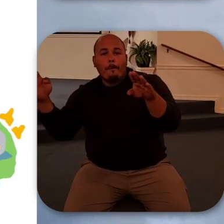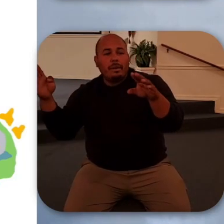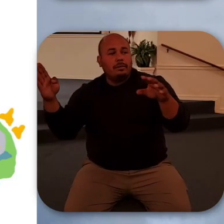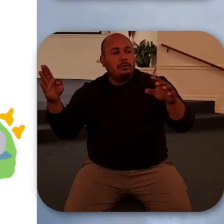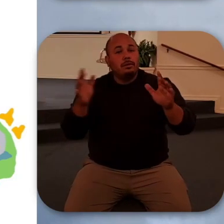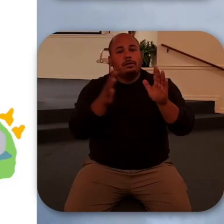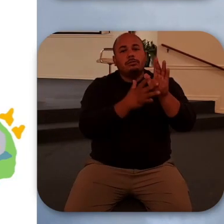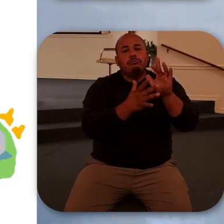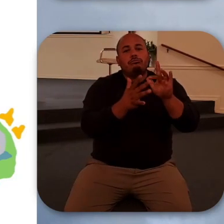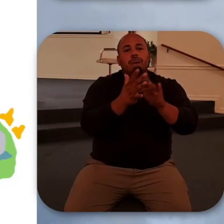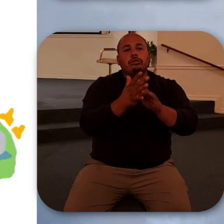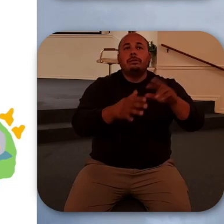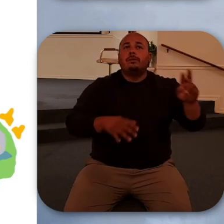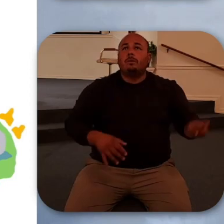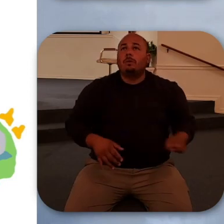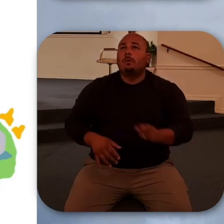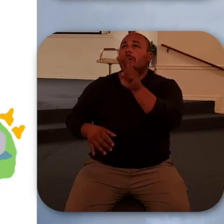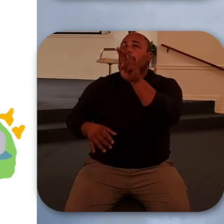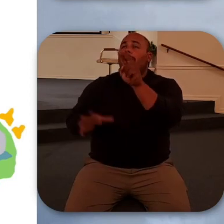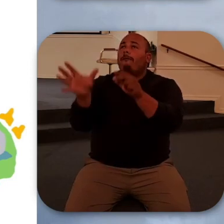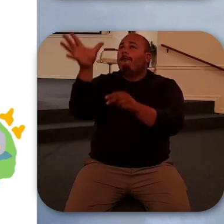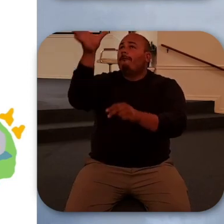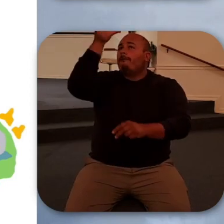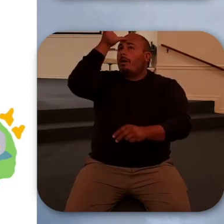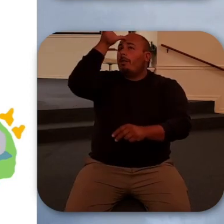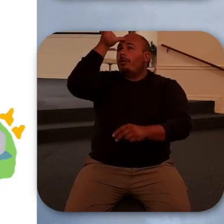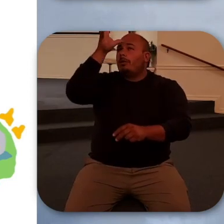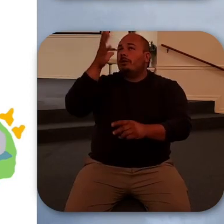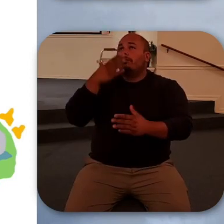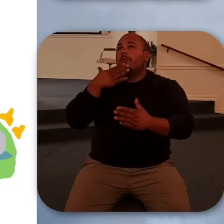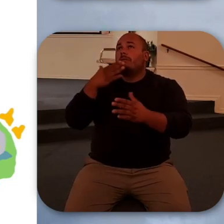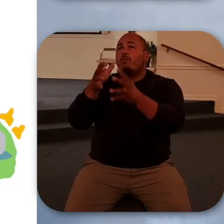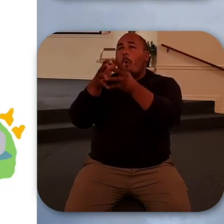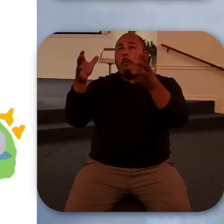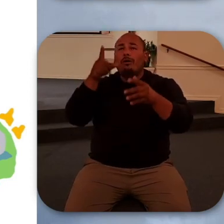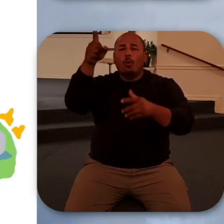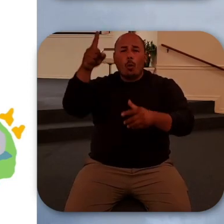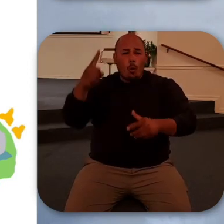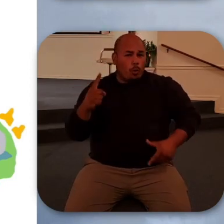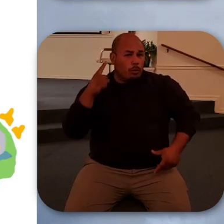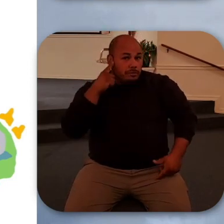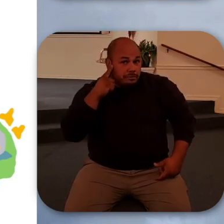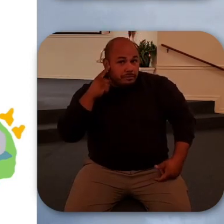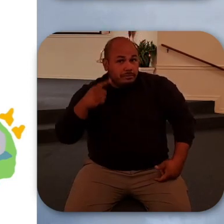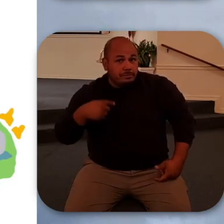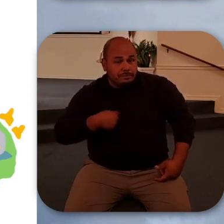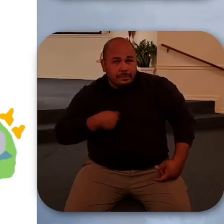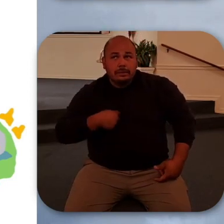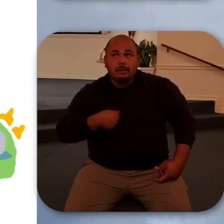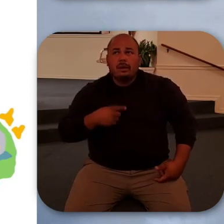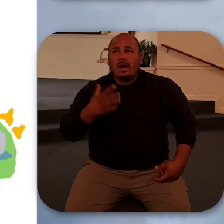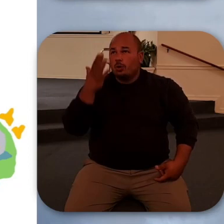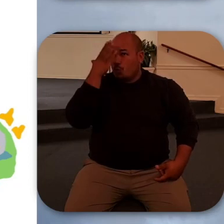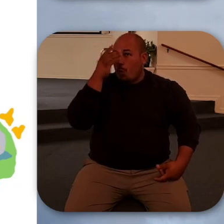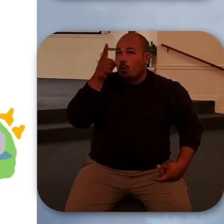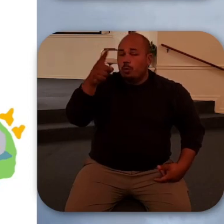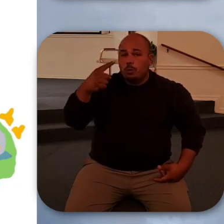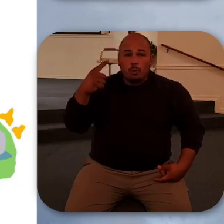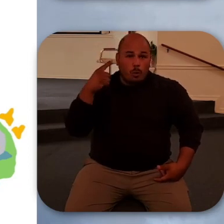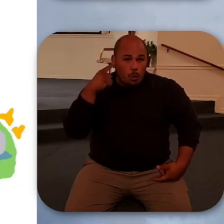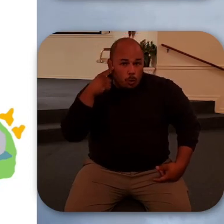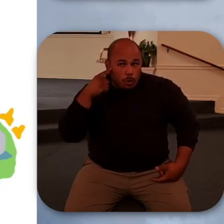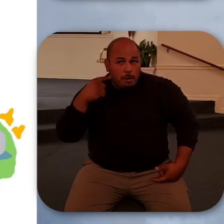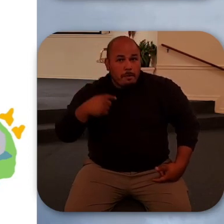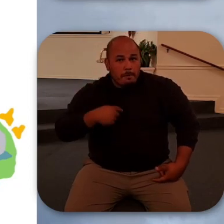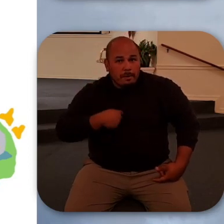looked up and said, Father, I thank you that you have heard me. I knew that you always hear me. But I said this for the benefit of the people